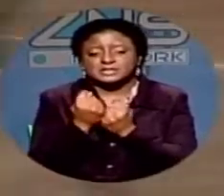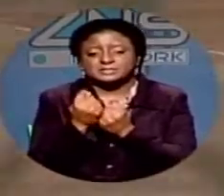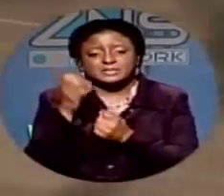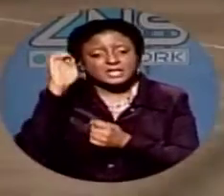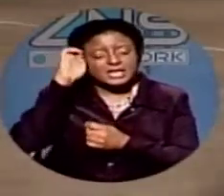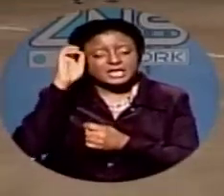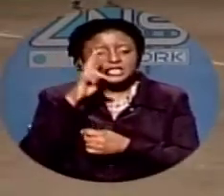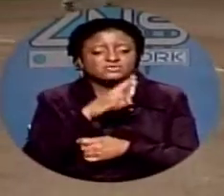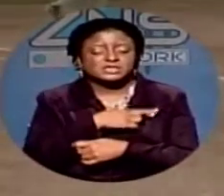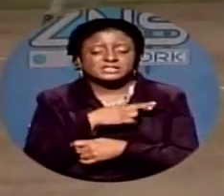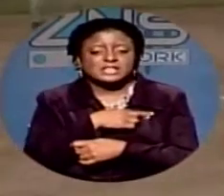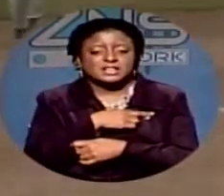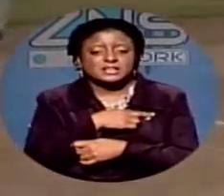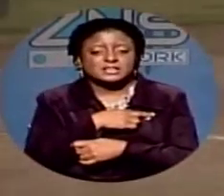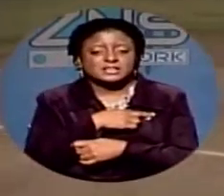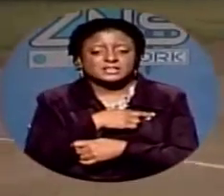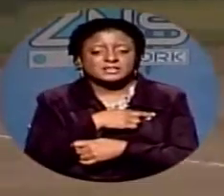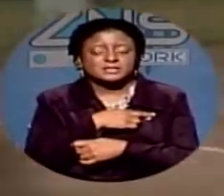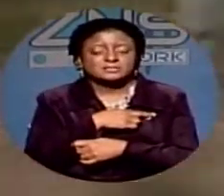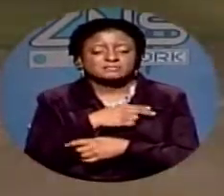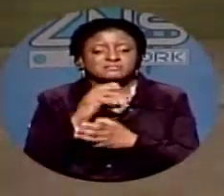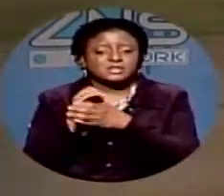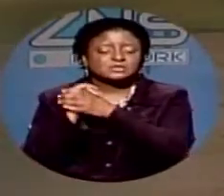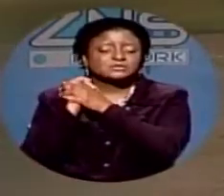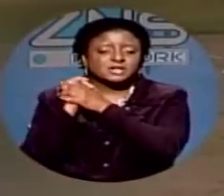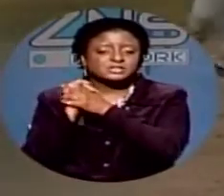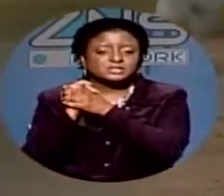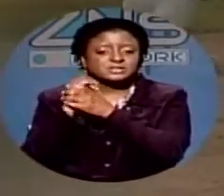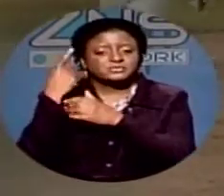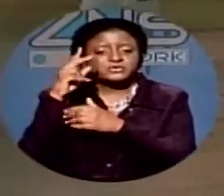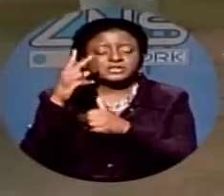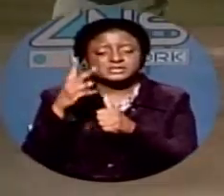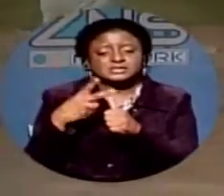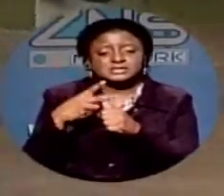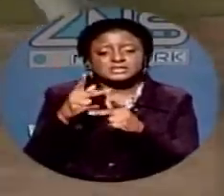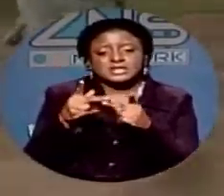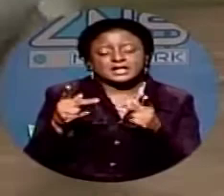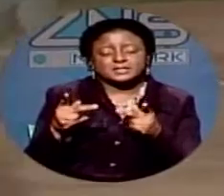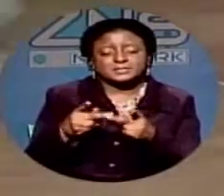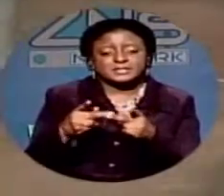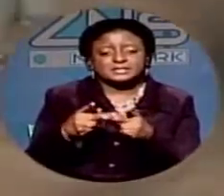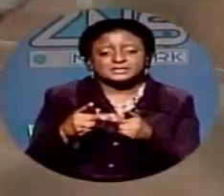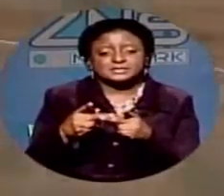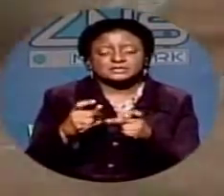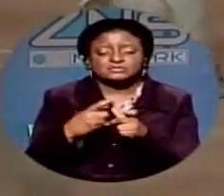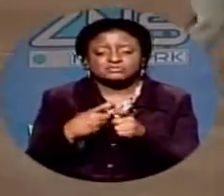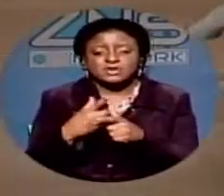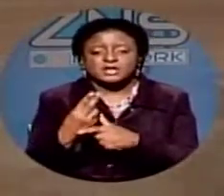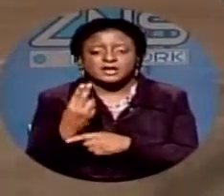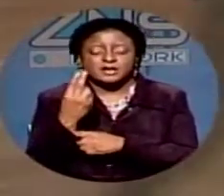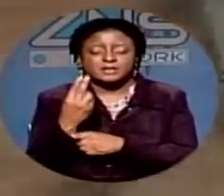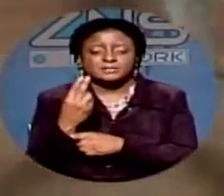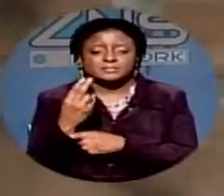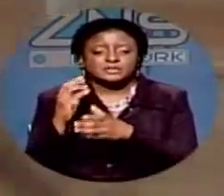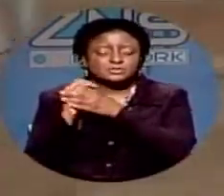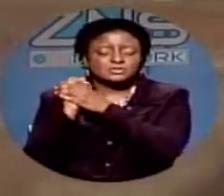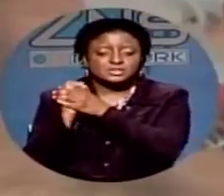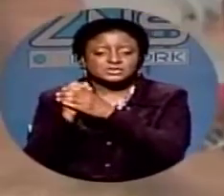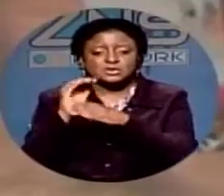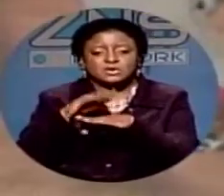him Big Time. Just want to say congratulations for second place, which is the runner-up. Congratulations on the job well